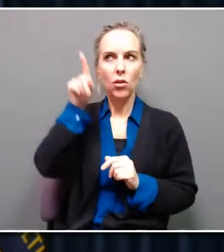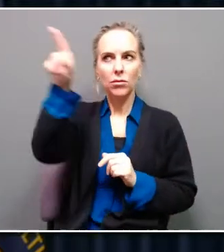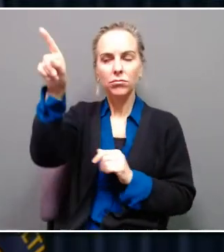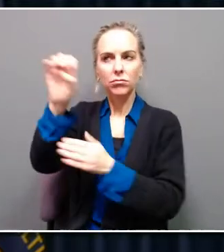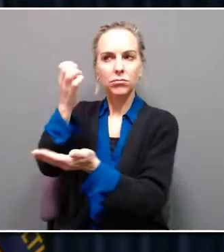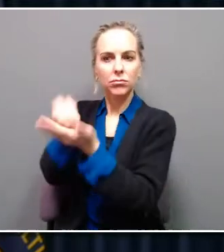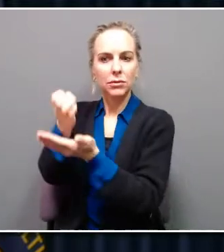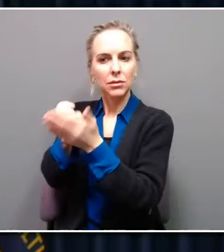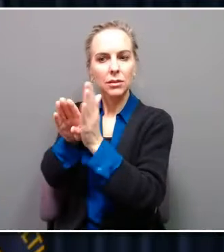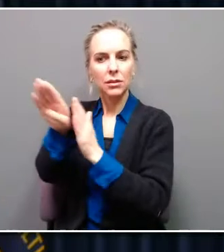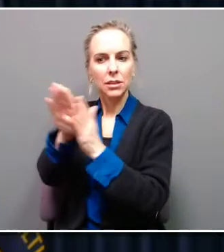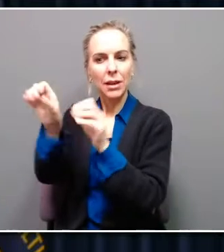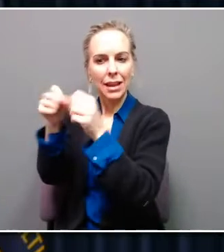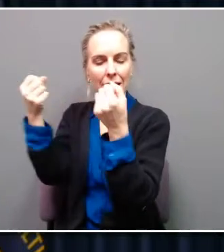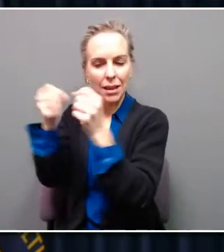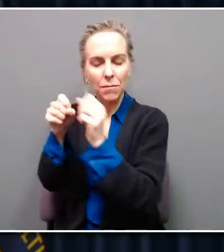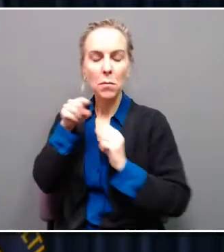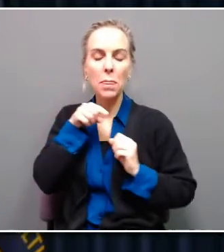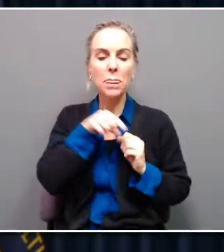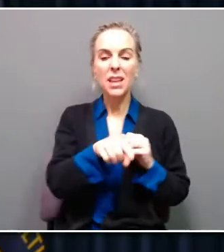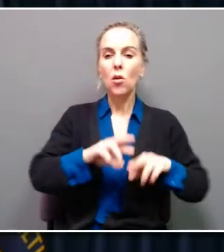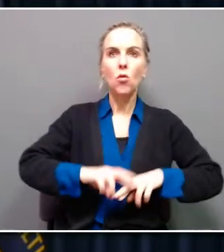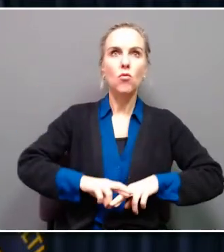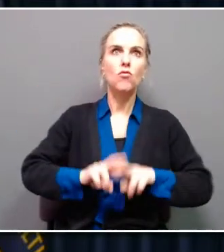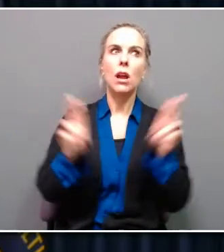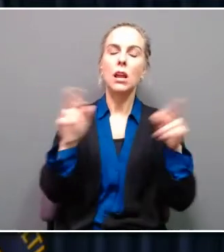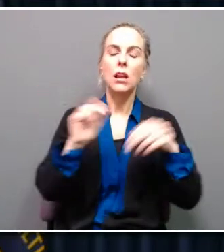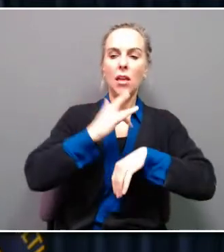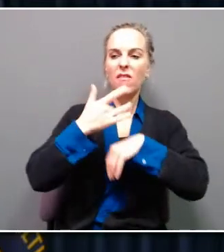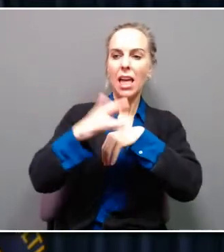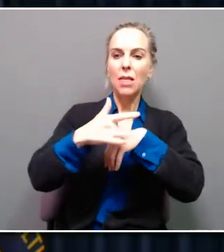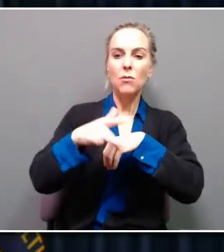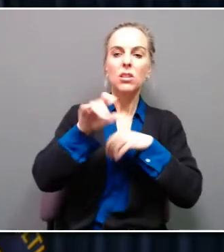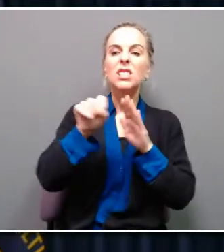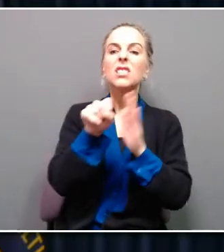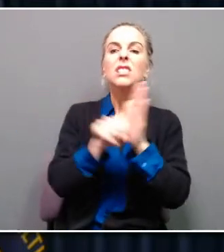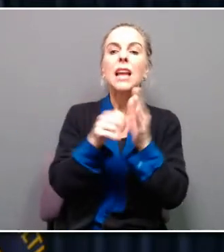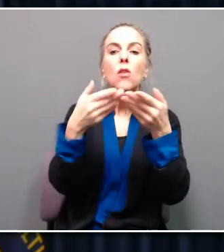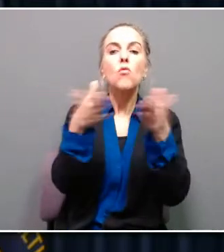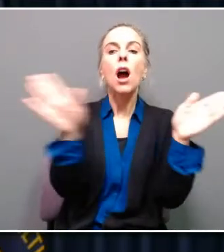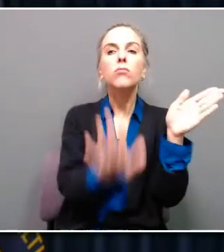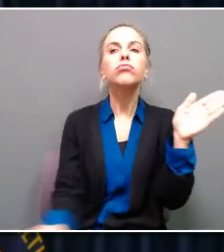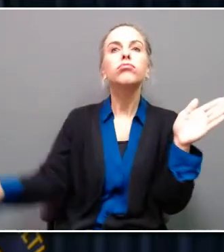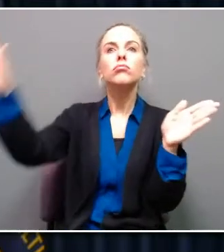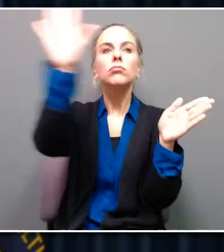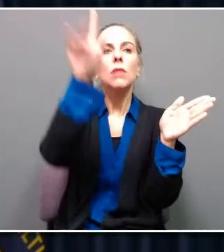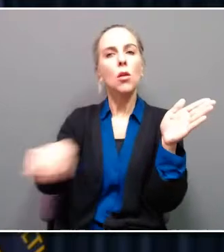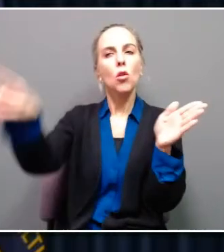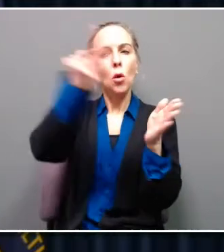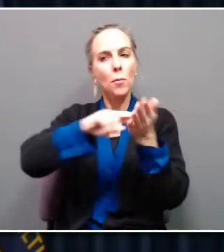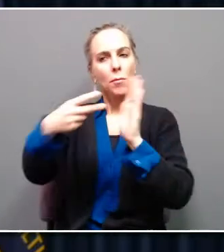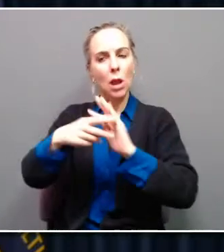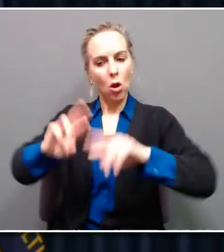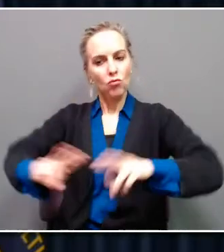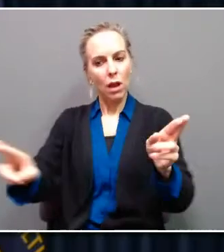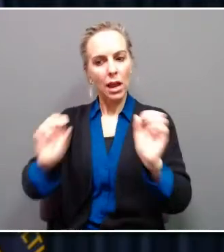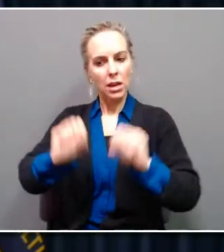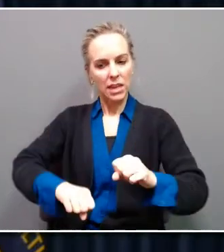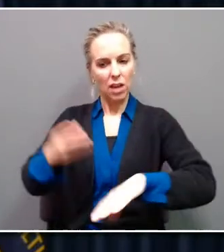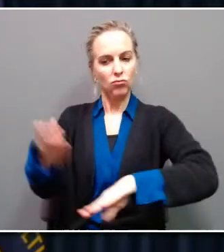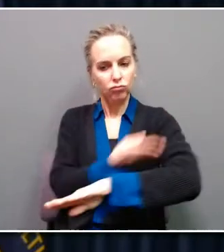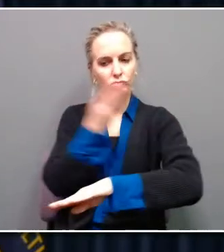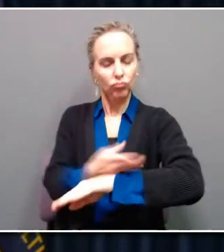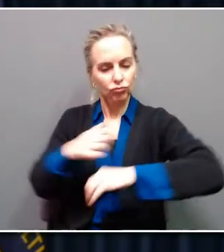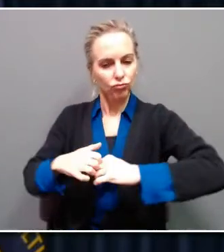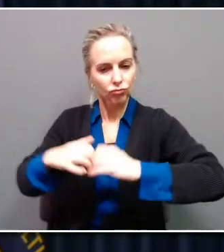so important, and these sites are available statewide for companies looking to locate in the Commonwealth, start construction, and get